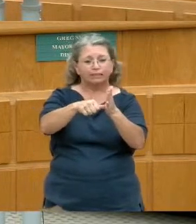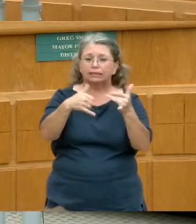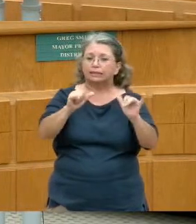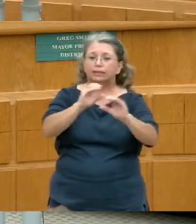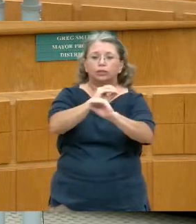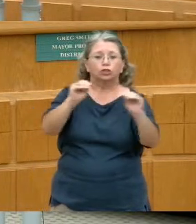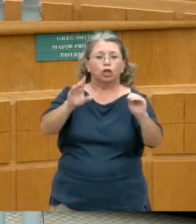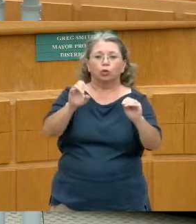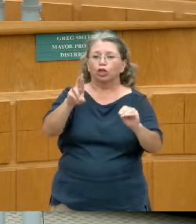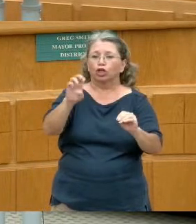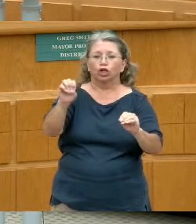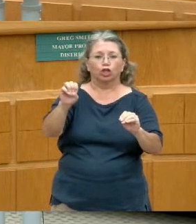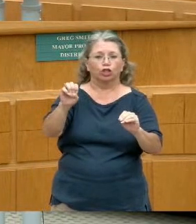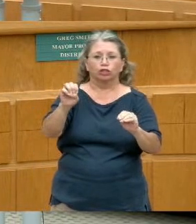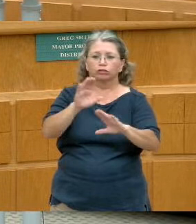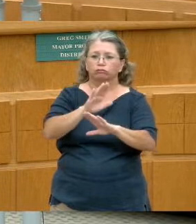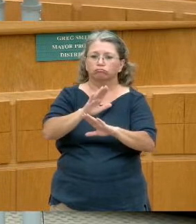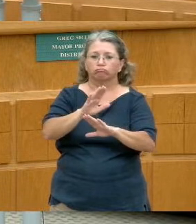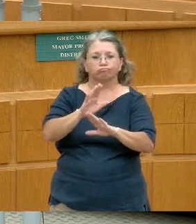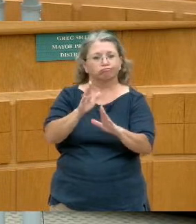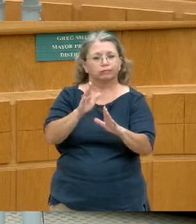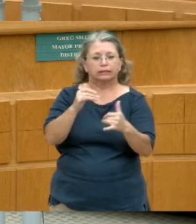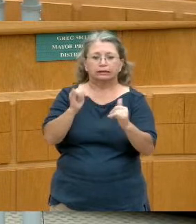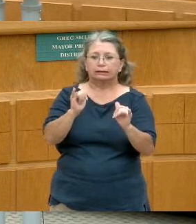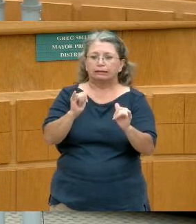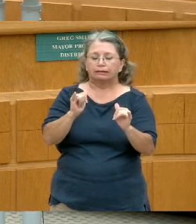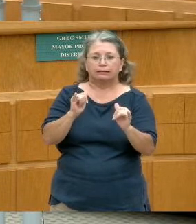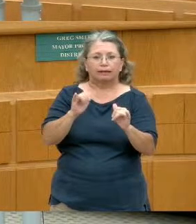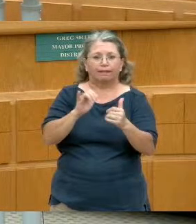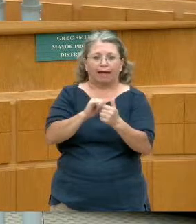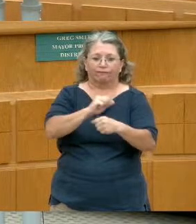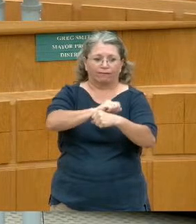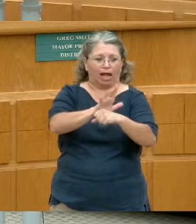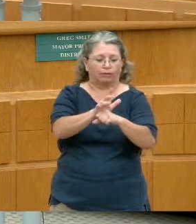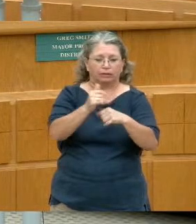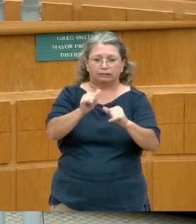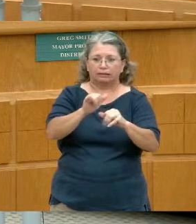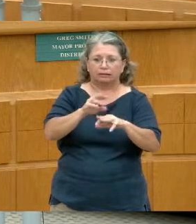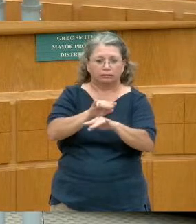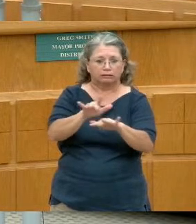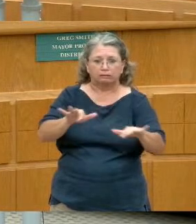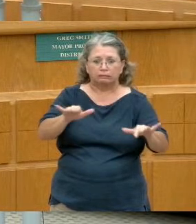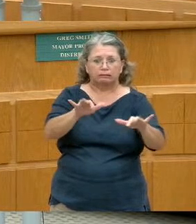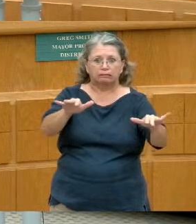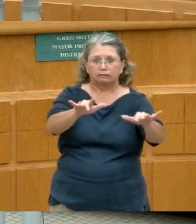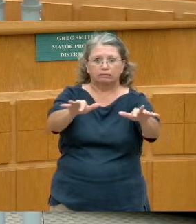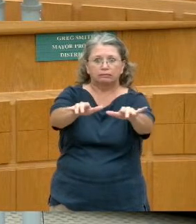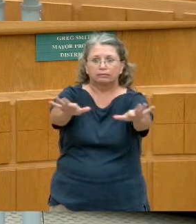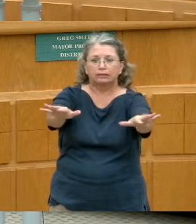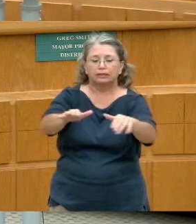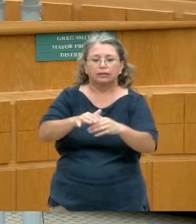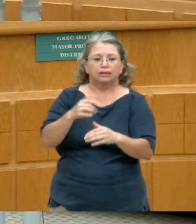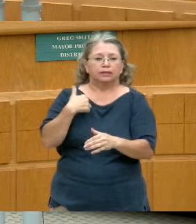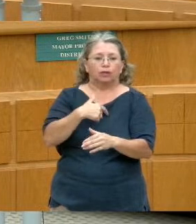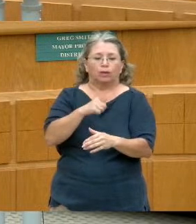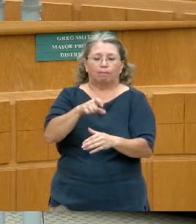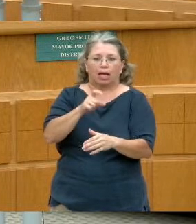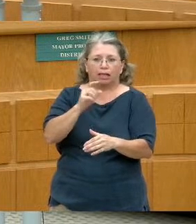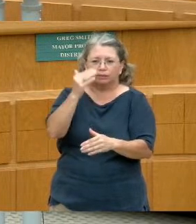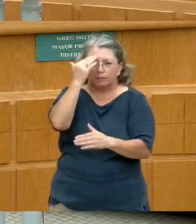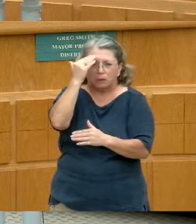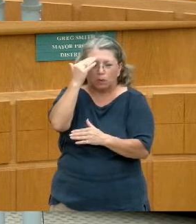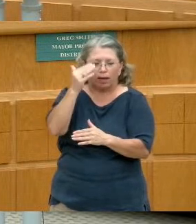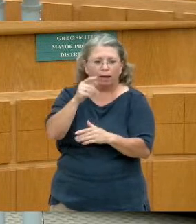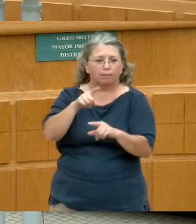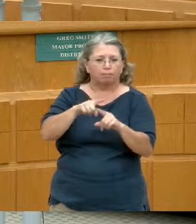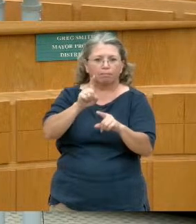still alive and well, and we need to continue to be vigilant to stay away from it and protect ourselves. And so that means there's no